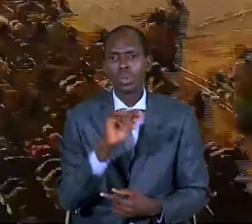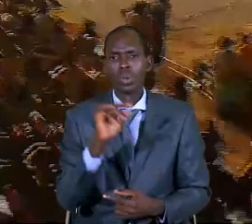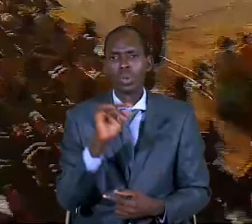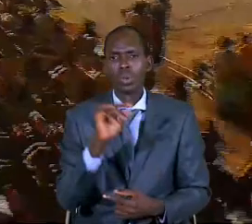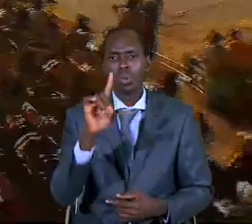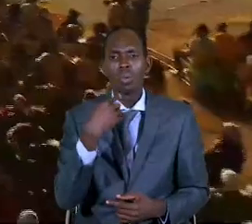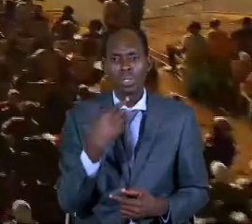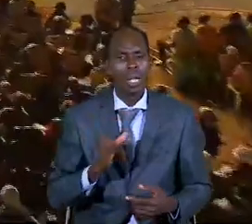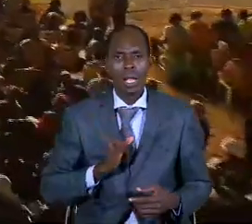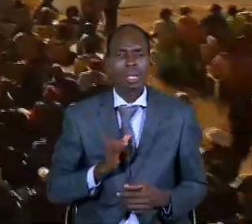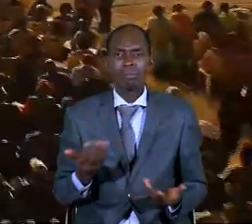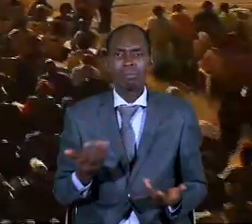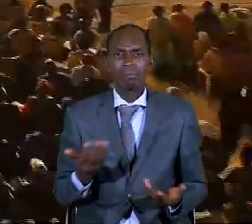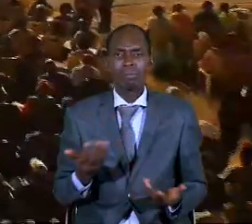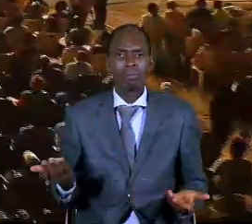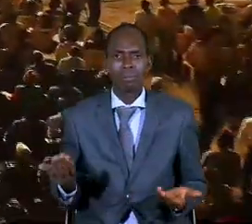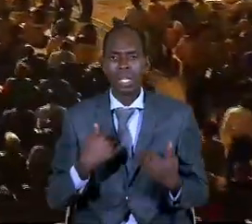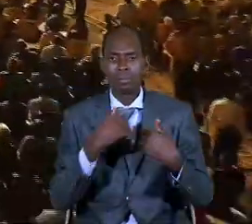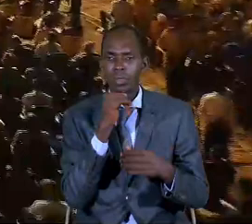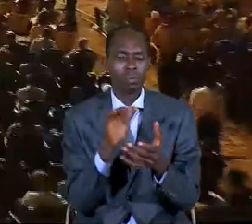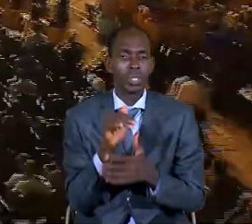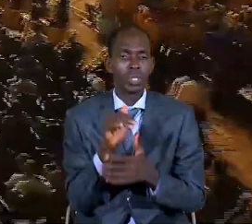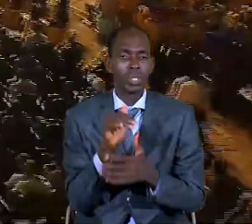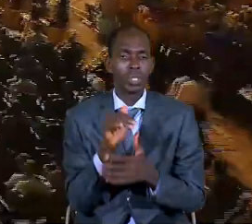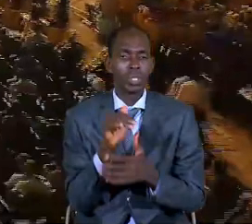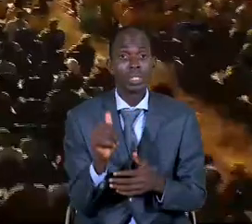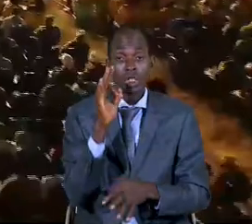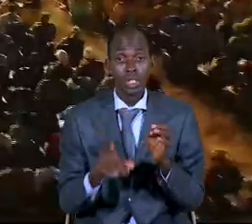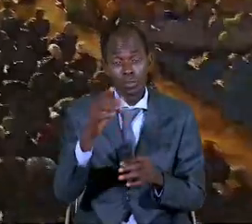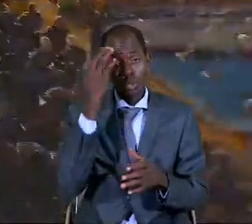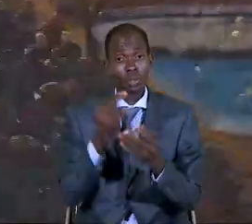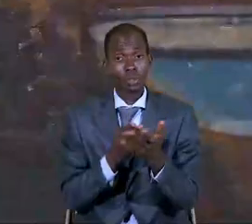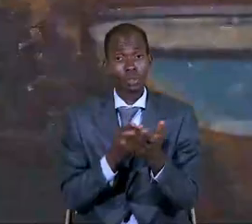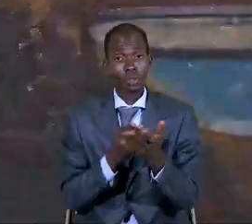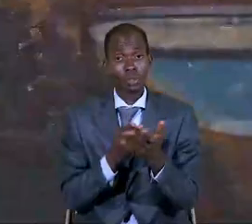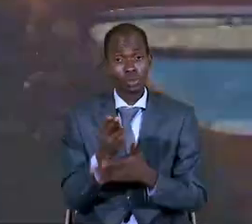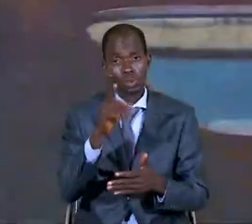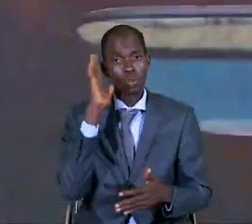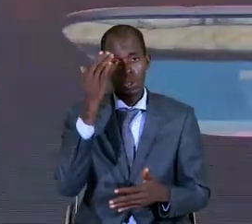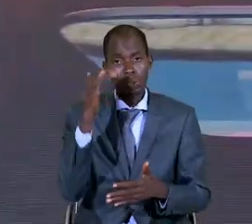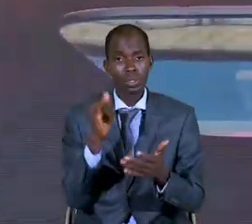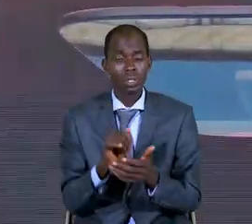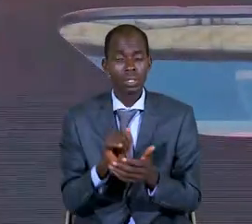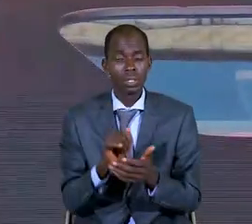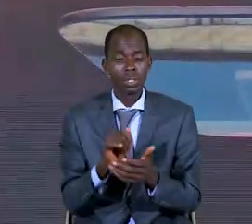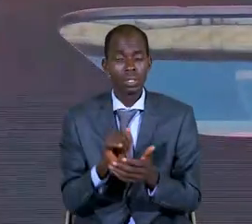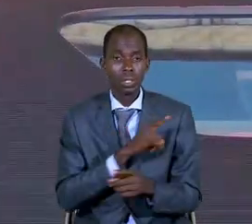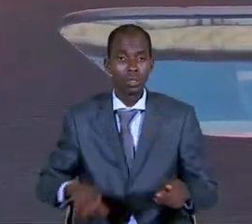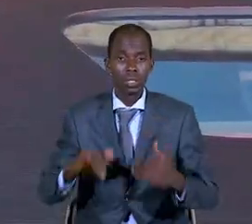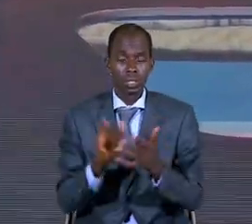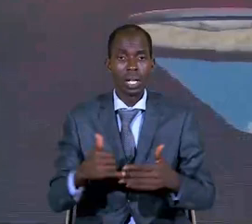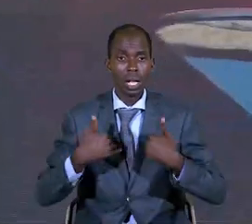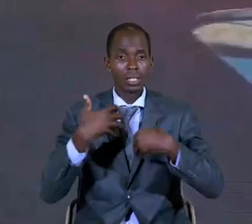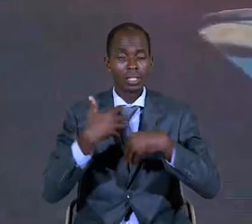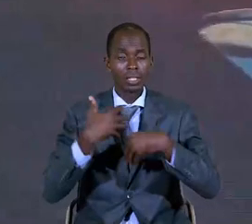You have not known the truth. If you know the truth, you will know. The Lord has so created us that